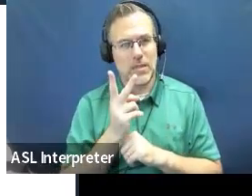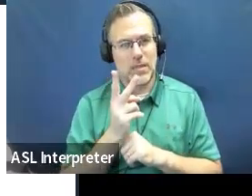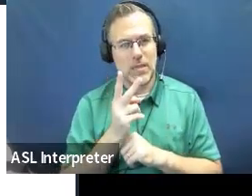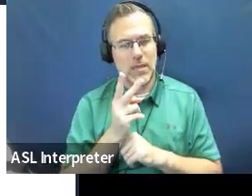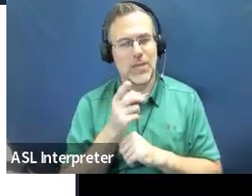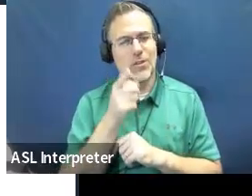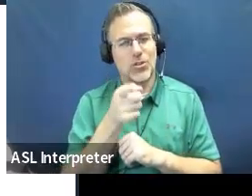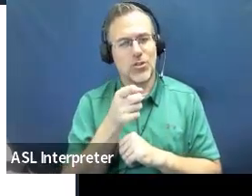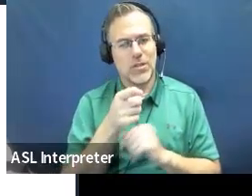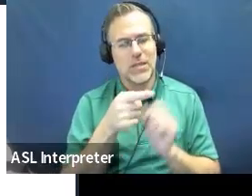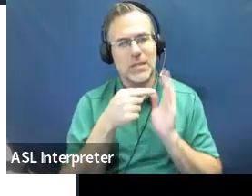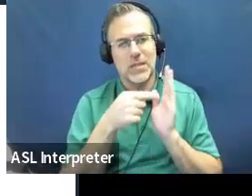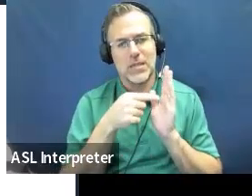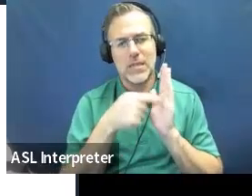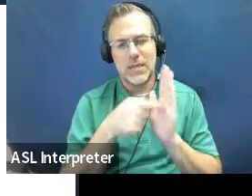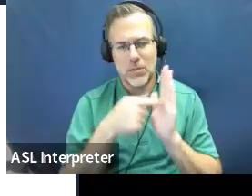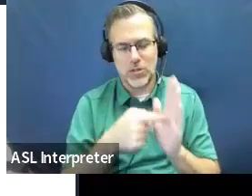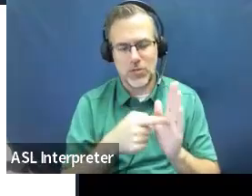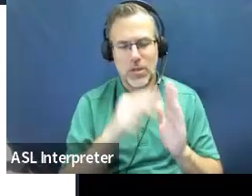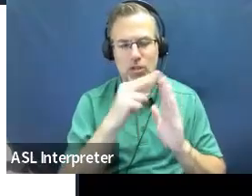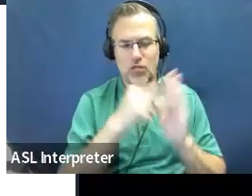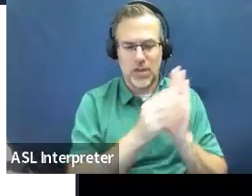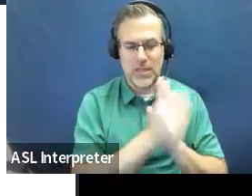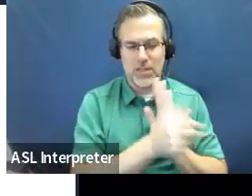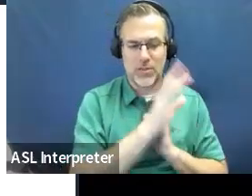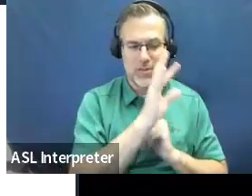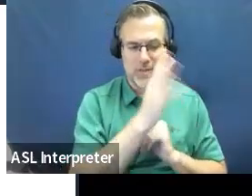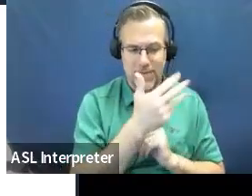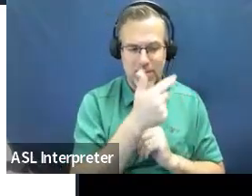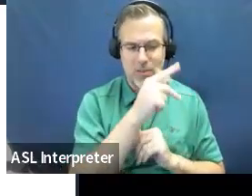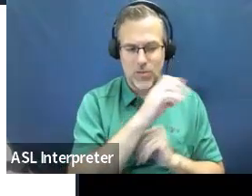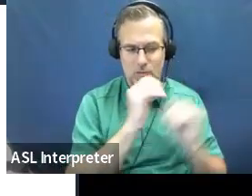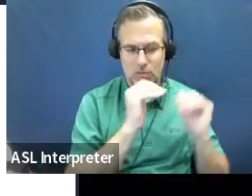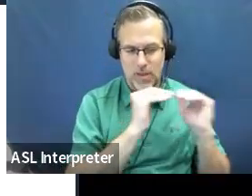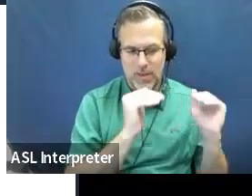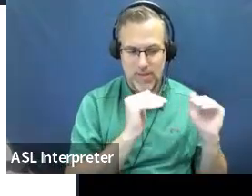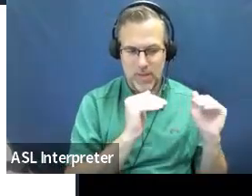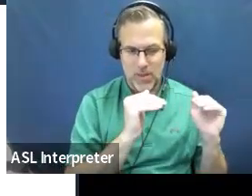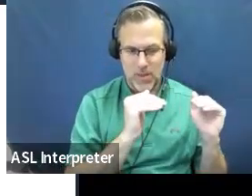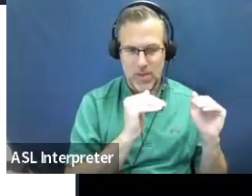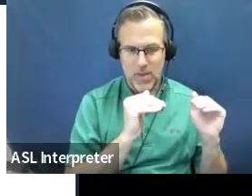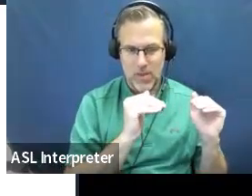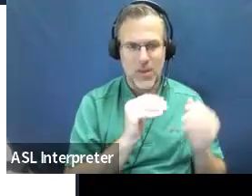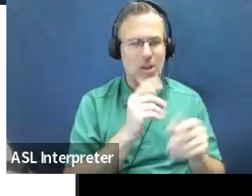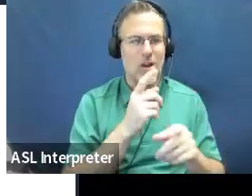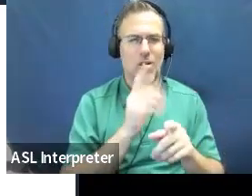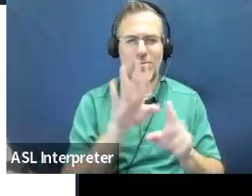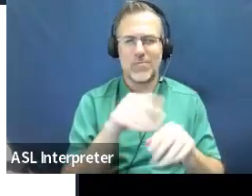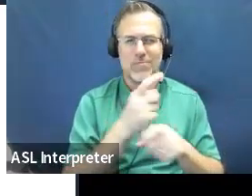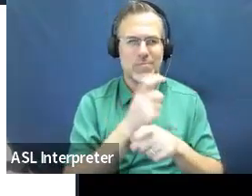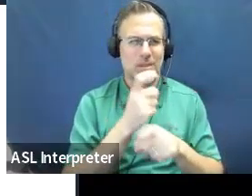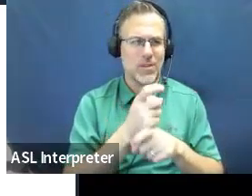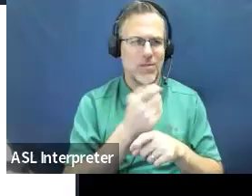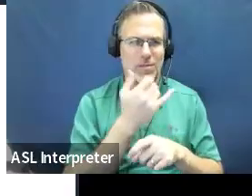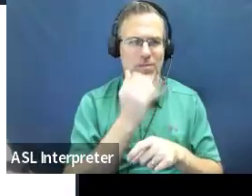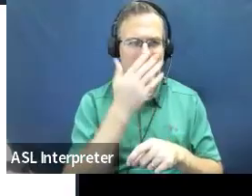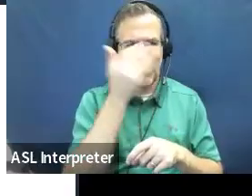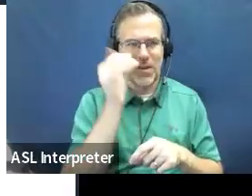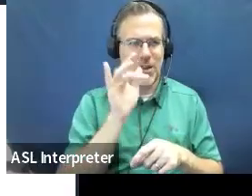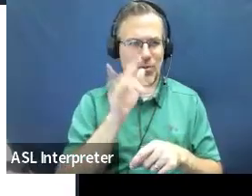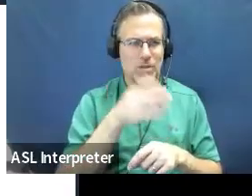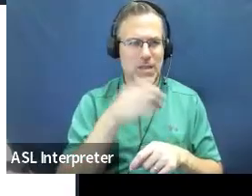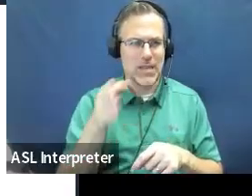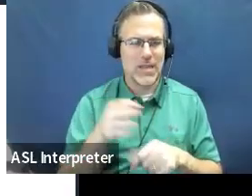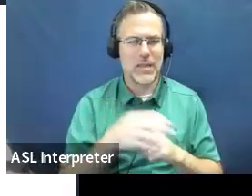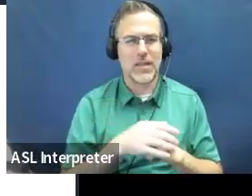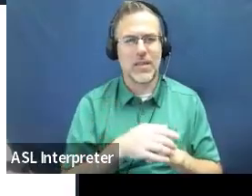she's demonstrating reading skills at the 5th grade level as measured. Oh, hold on. Just kidding. Forgot to click to the next slide.